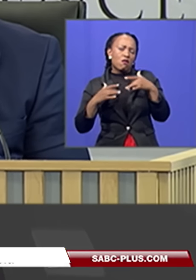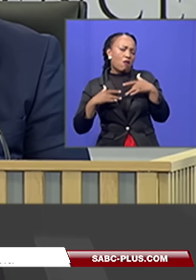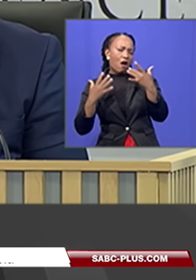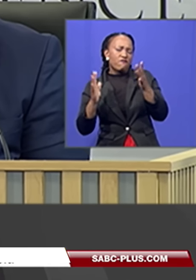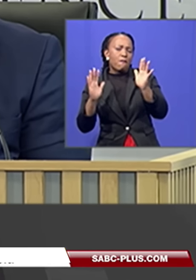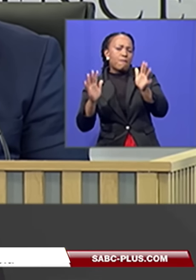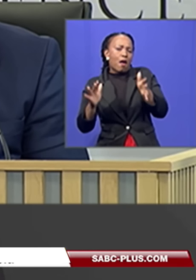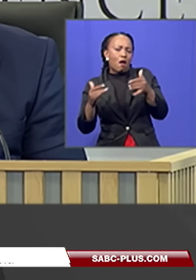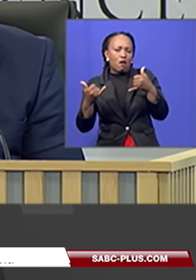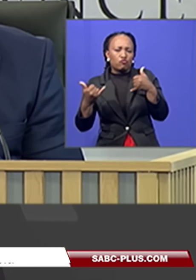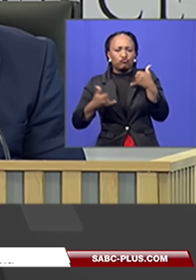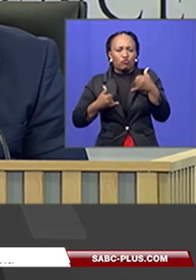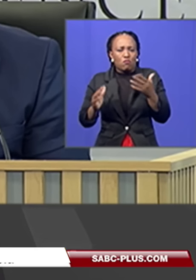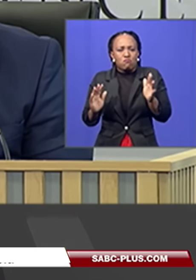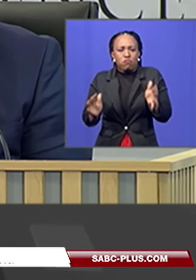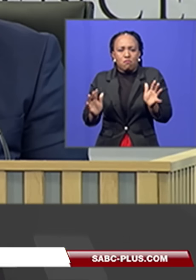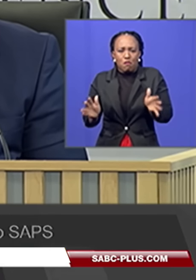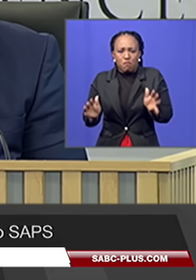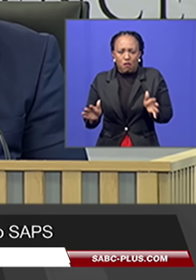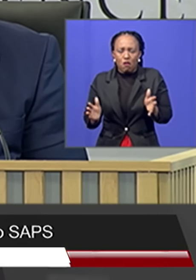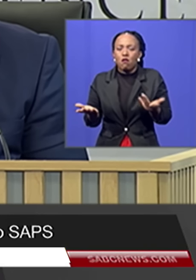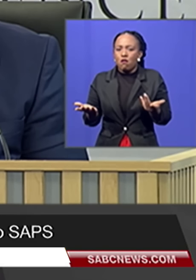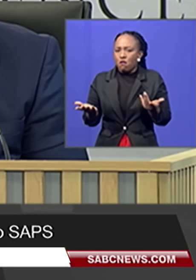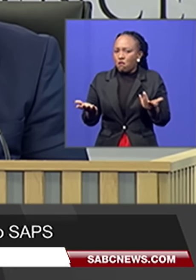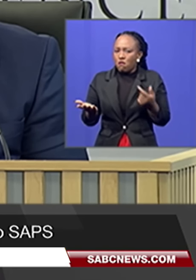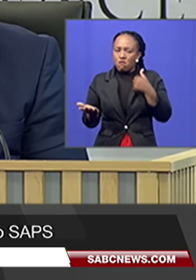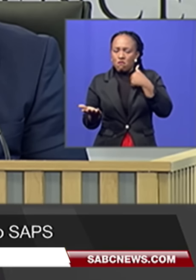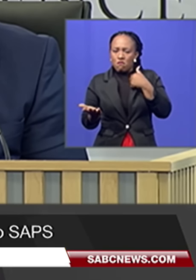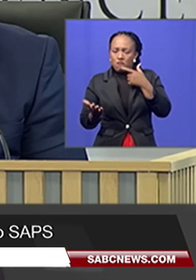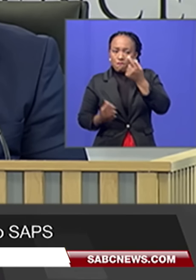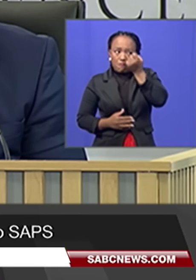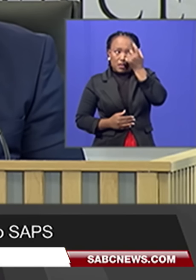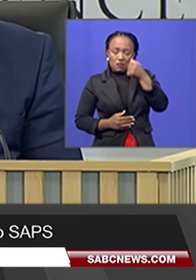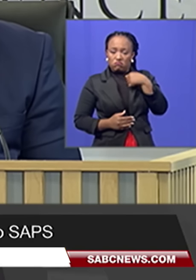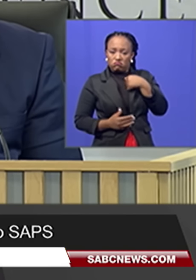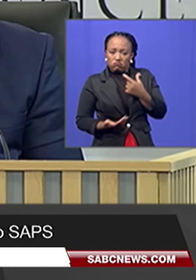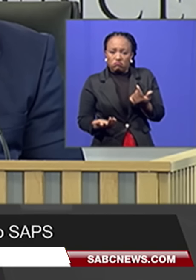know, enjoy life. And according to my understanding,